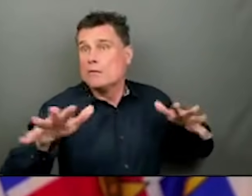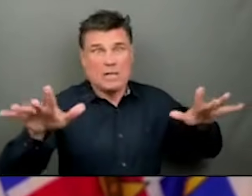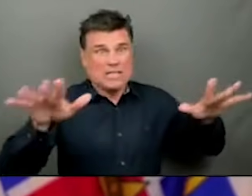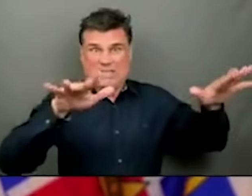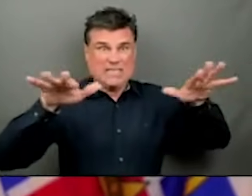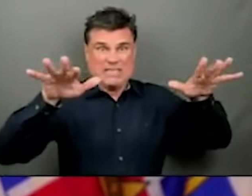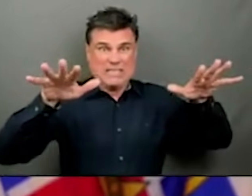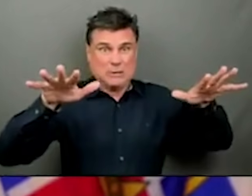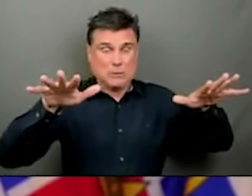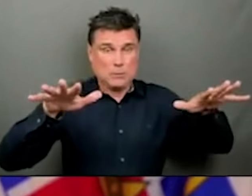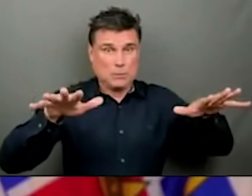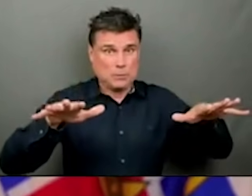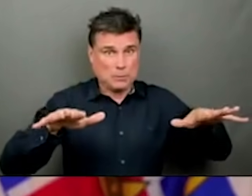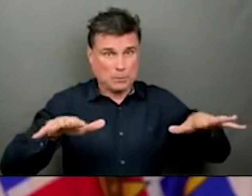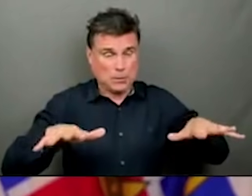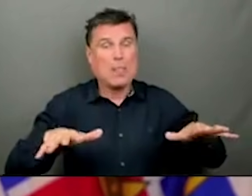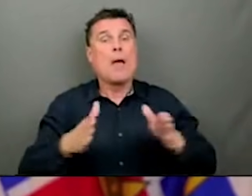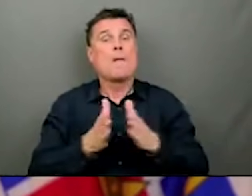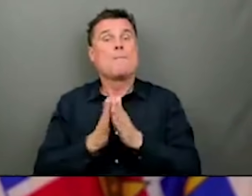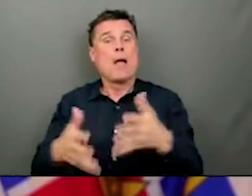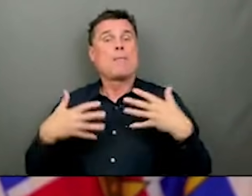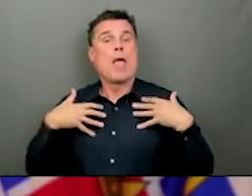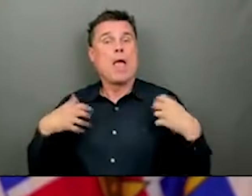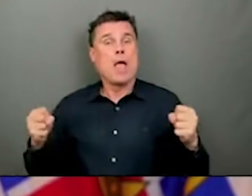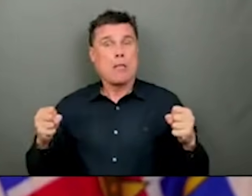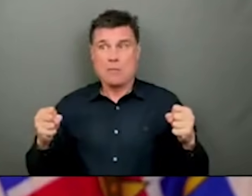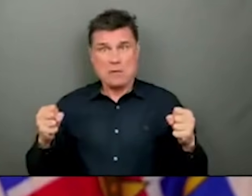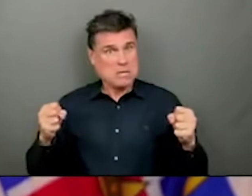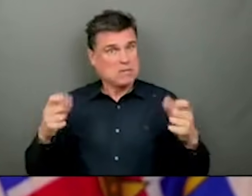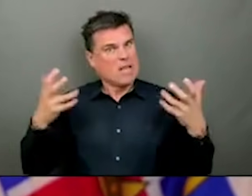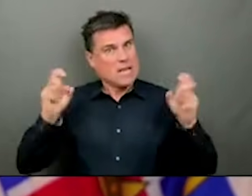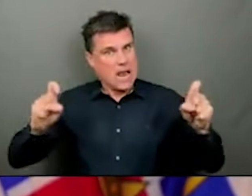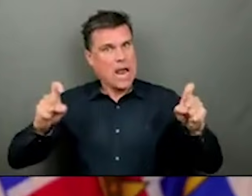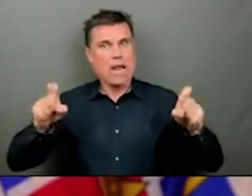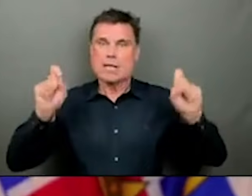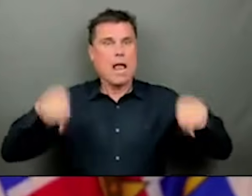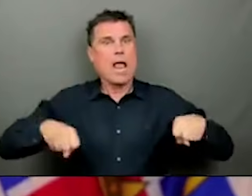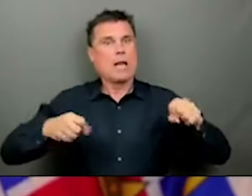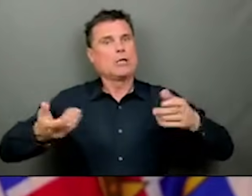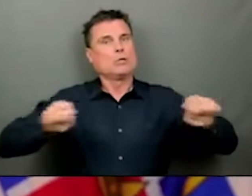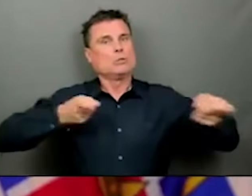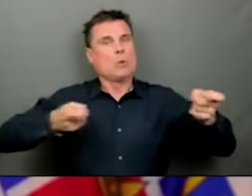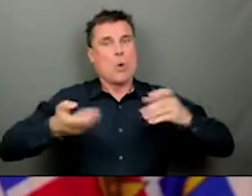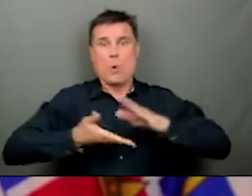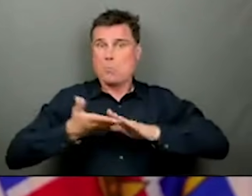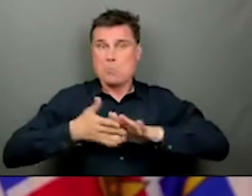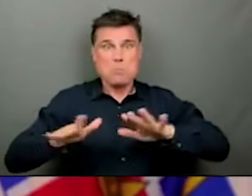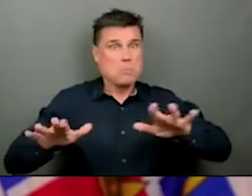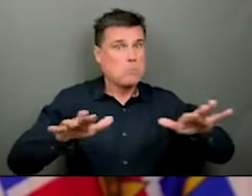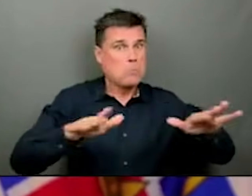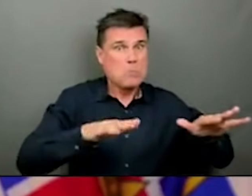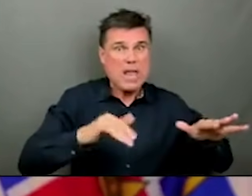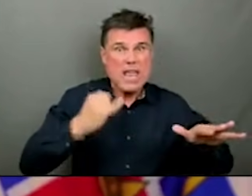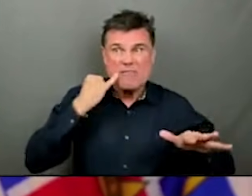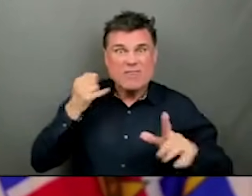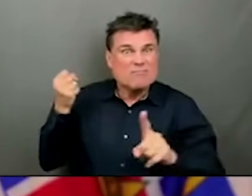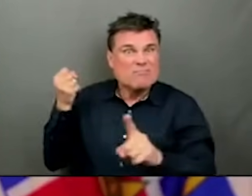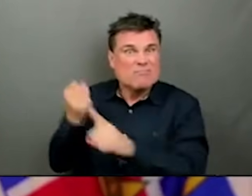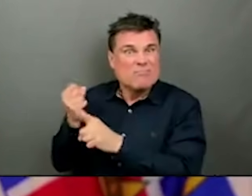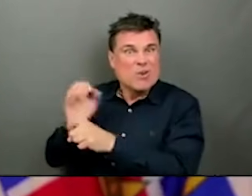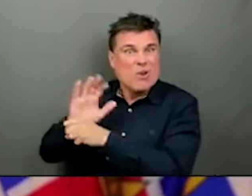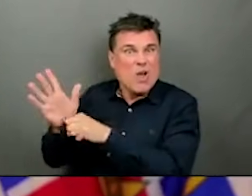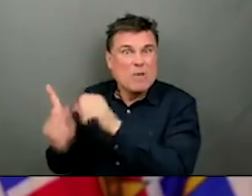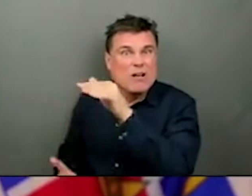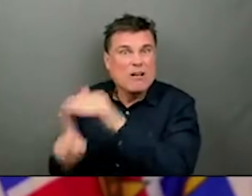done, preventing outbreaks, managing outbreaks when they happen, keeping them from being transmitting to larger numbers of people